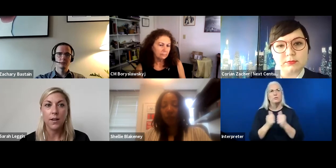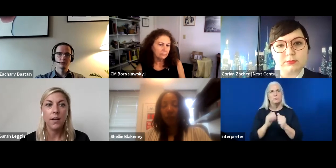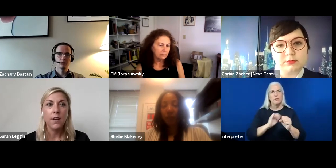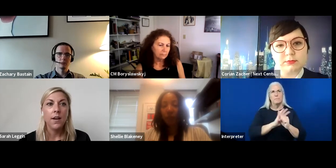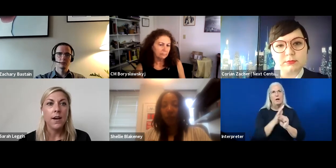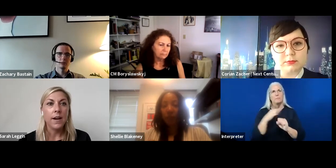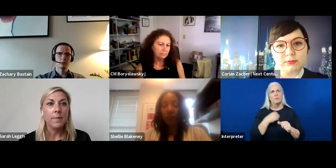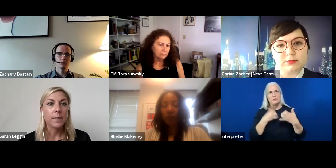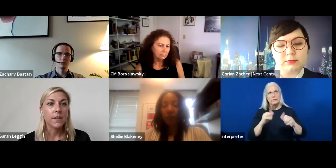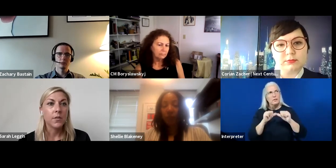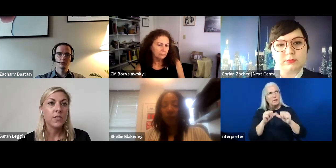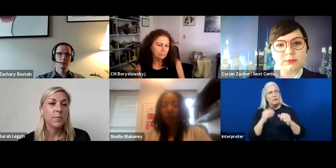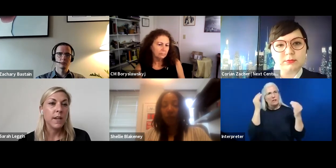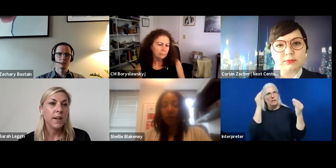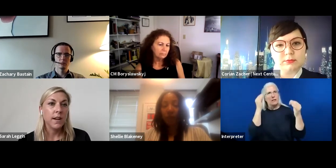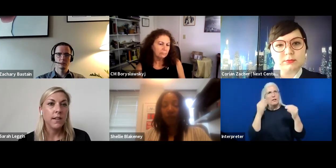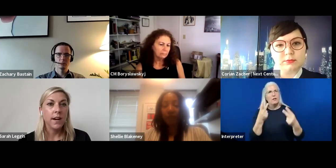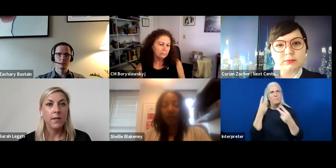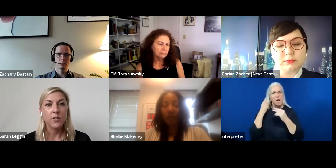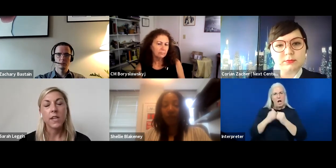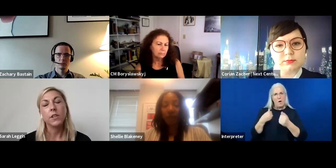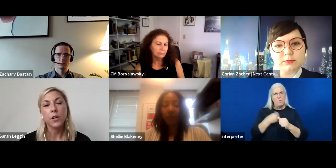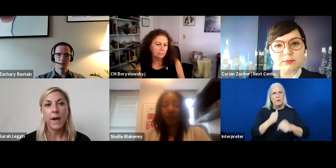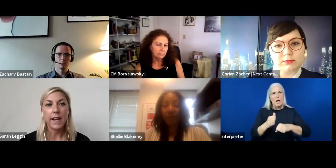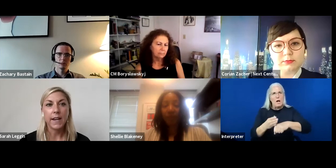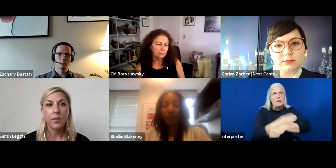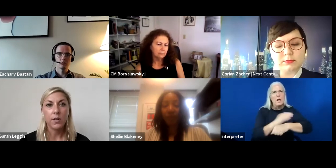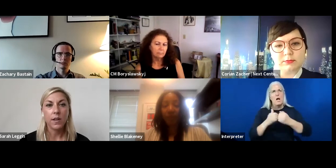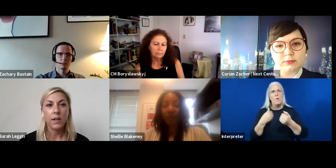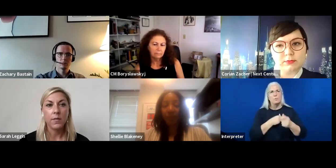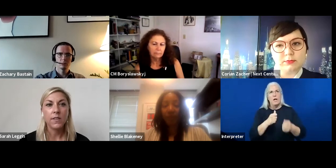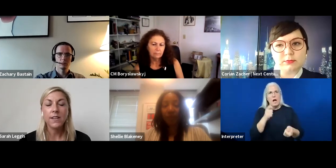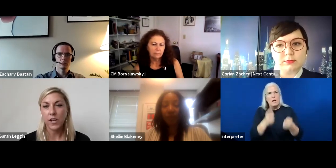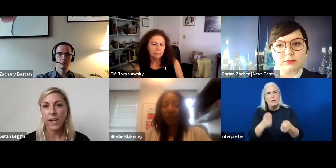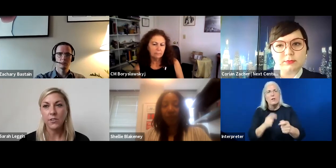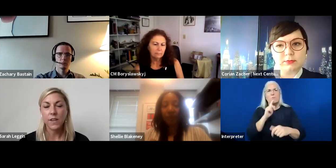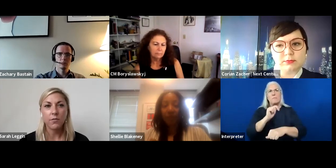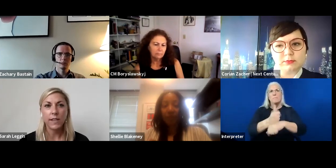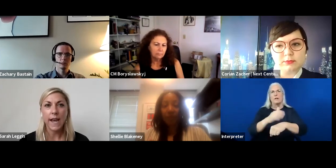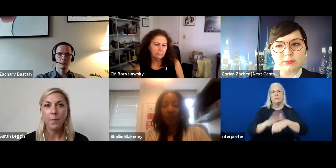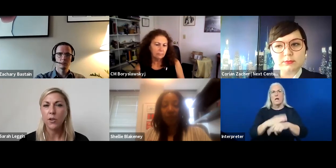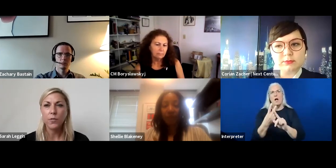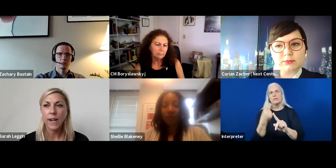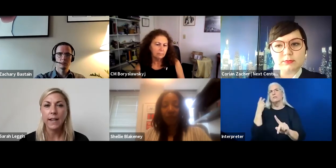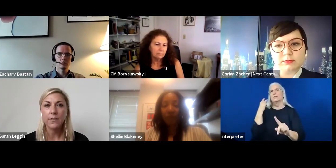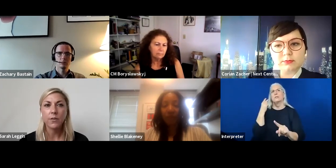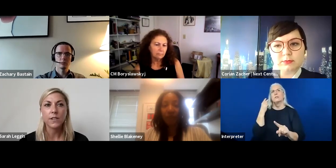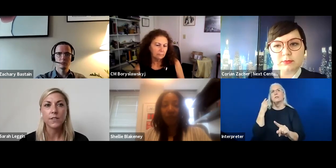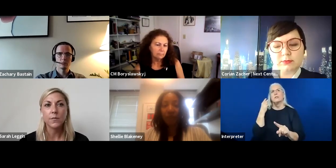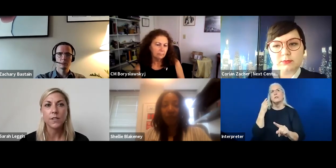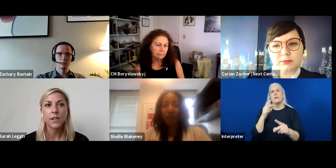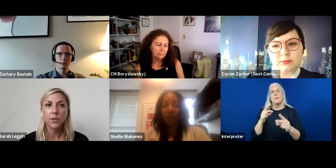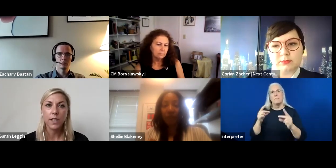work on. So just based on just kind of a look back at the sudden change that really happened overnight